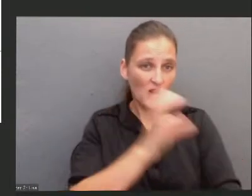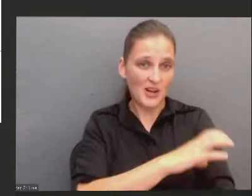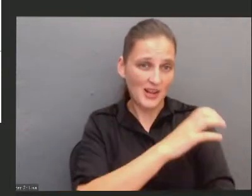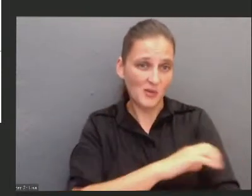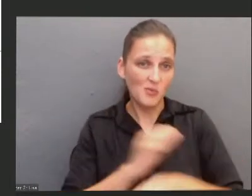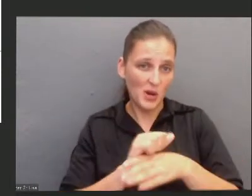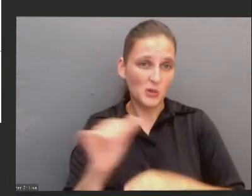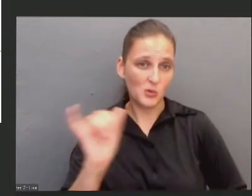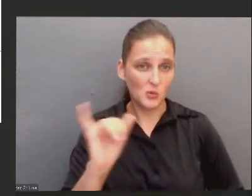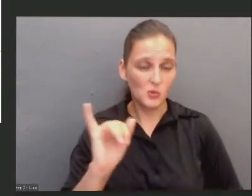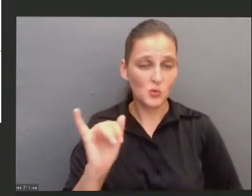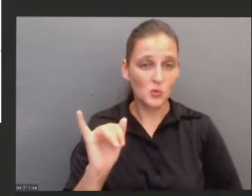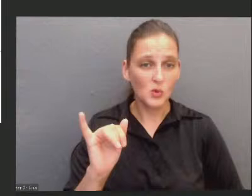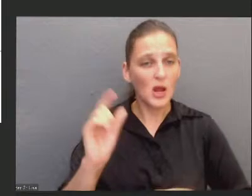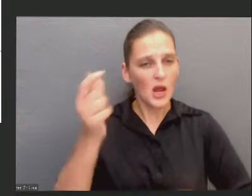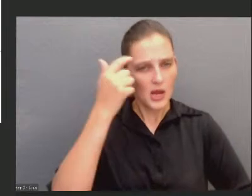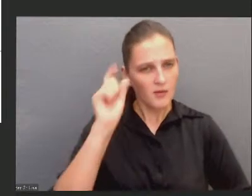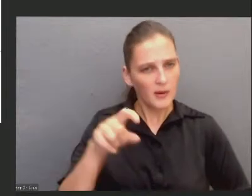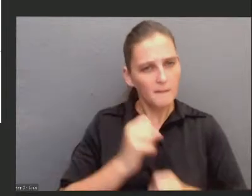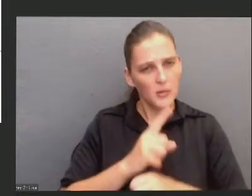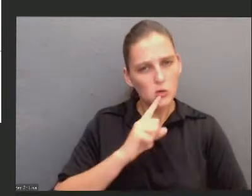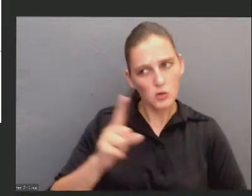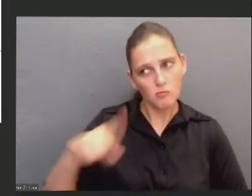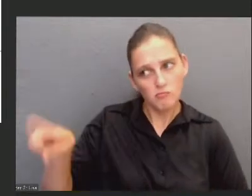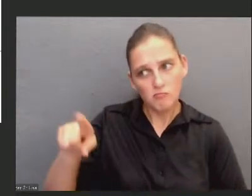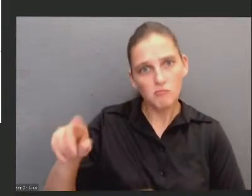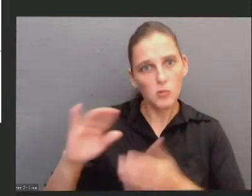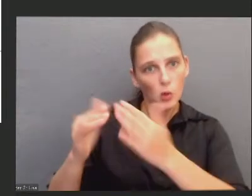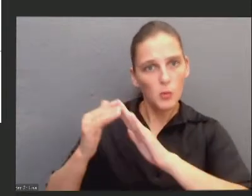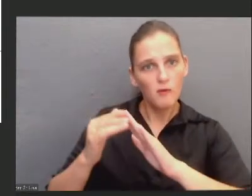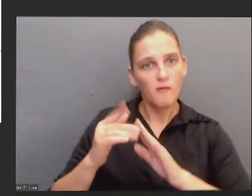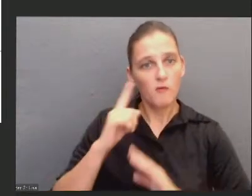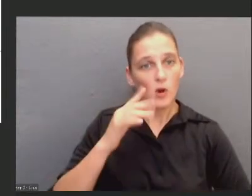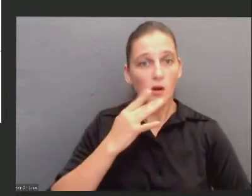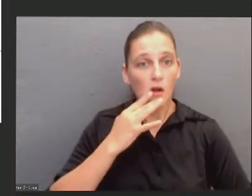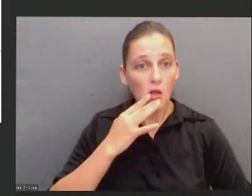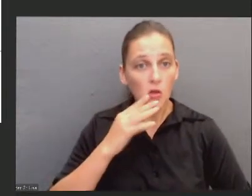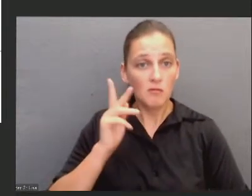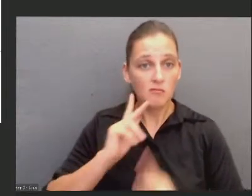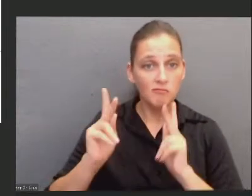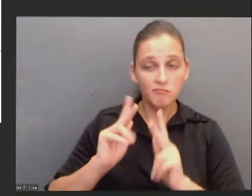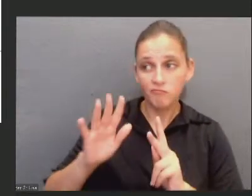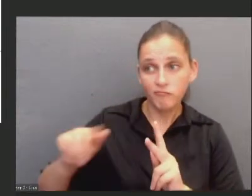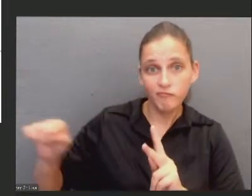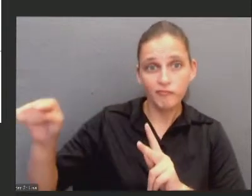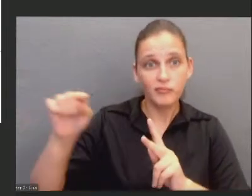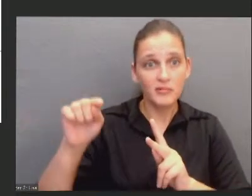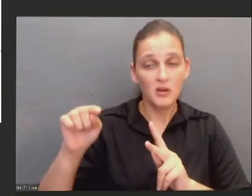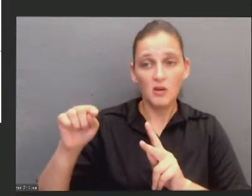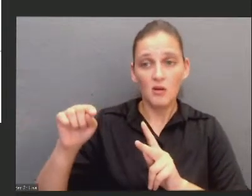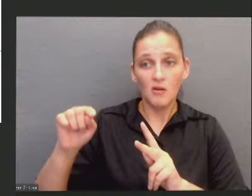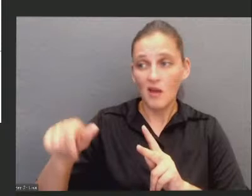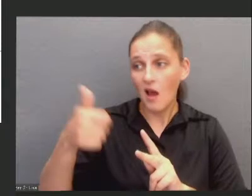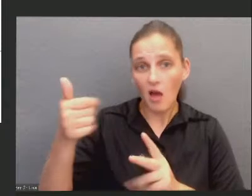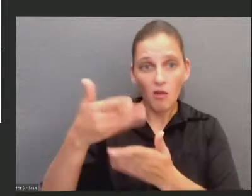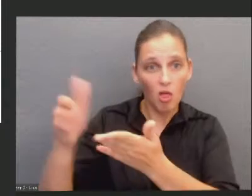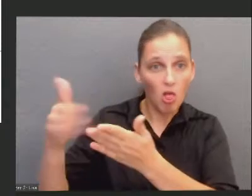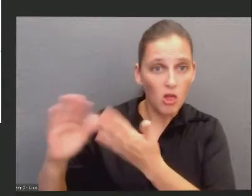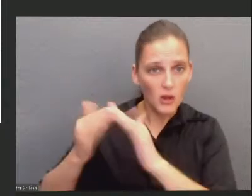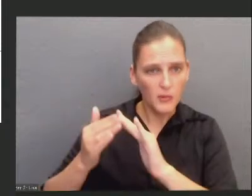other underserved communities receive high quality, just treatment in the healthcare system. So absolutely, we must